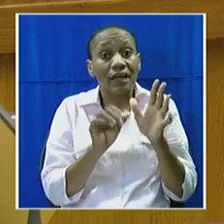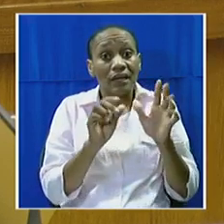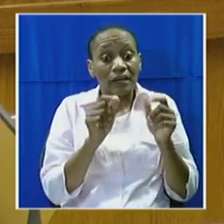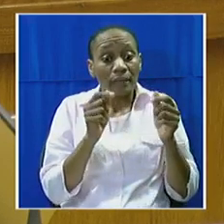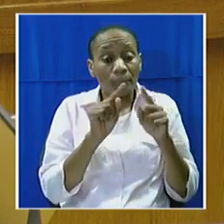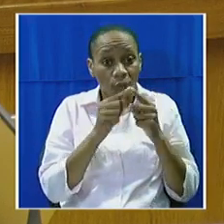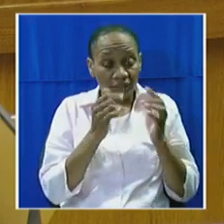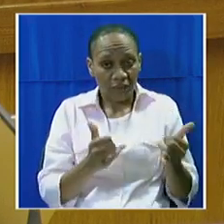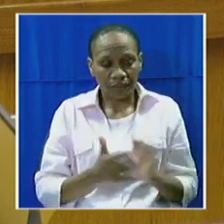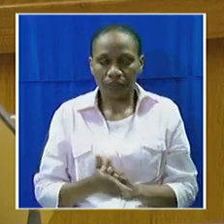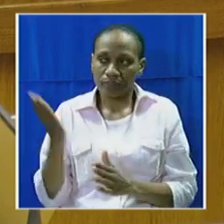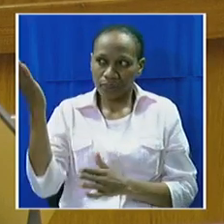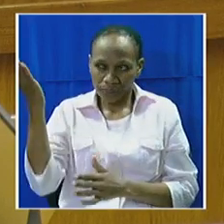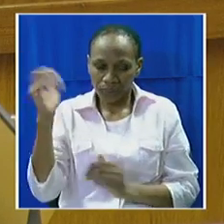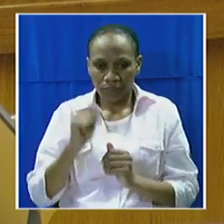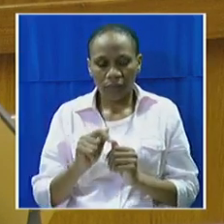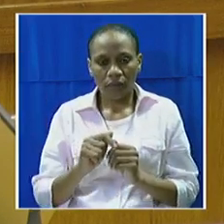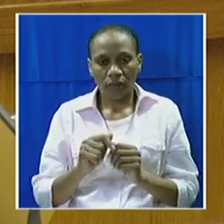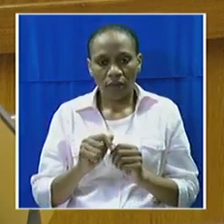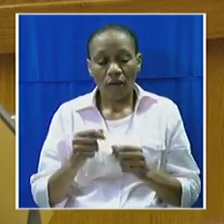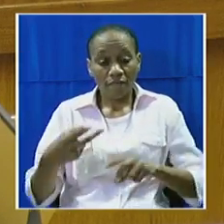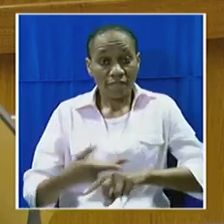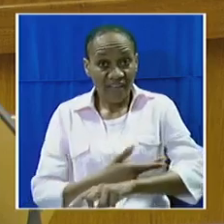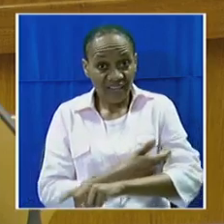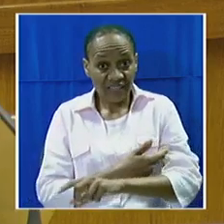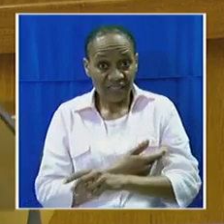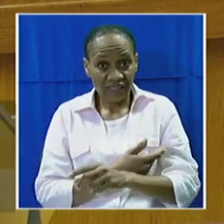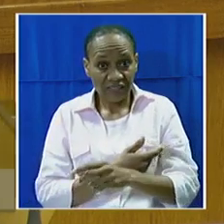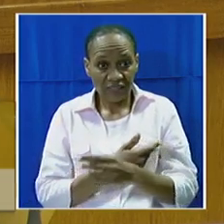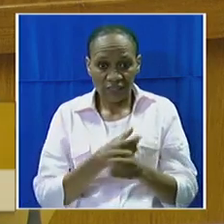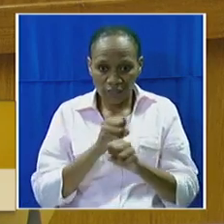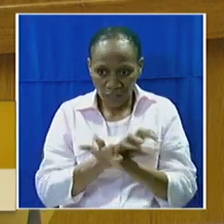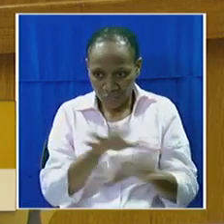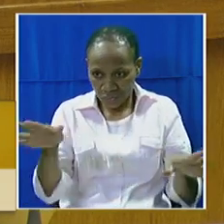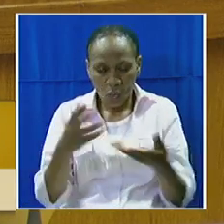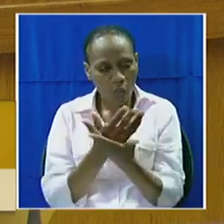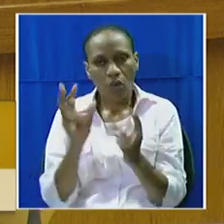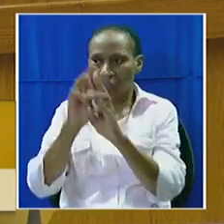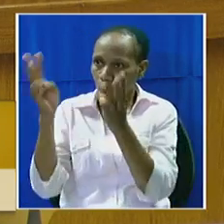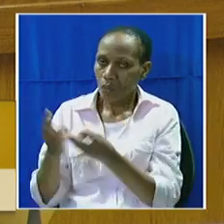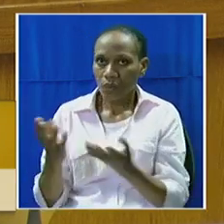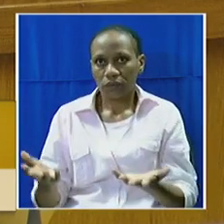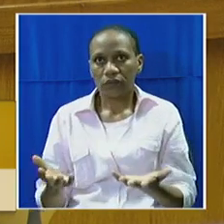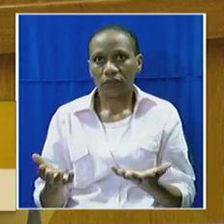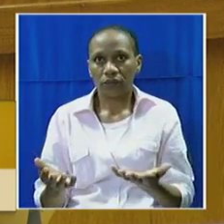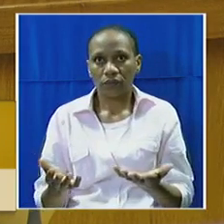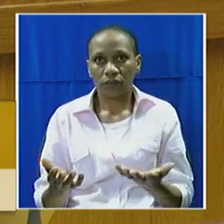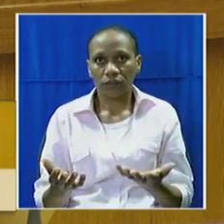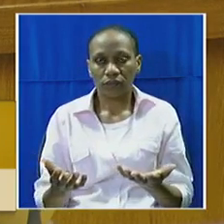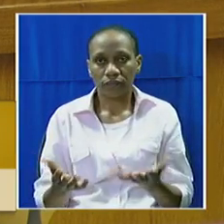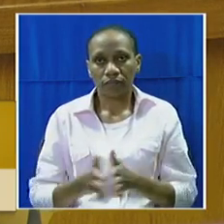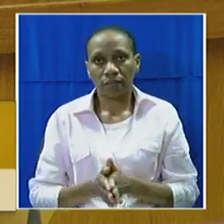Honorable Deputy Speaker, the virus has no borders in a globalized community, which is interconnectedness and also